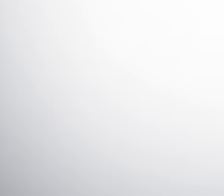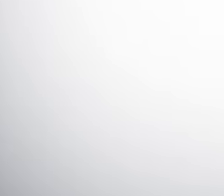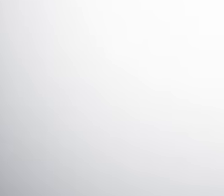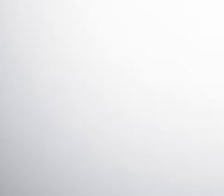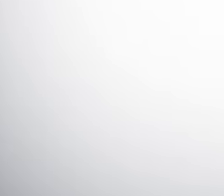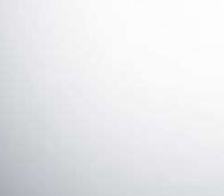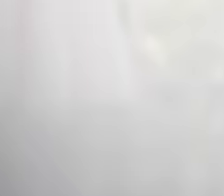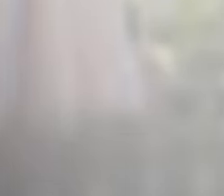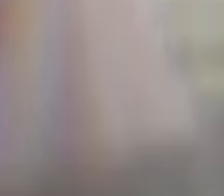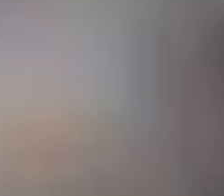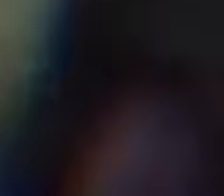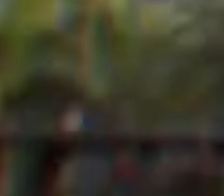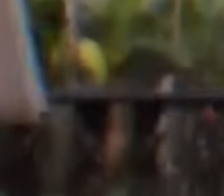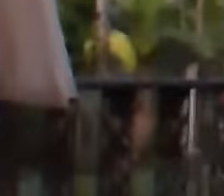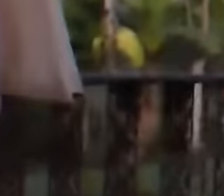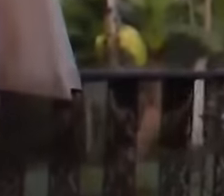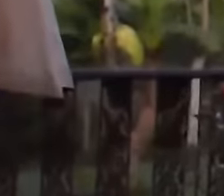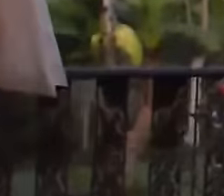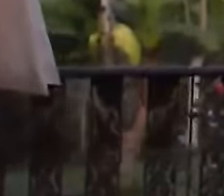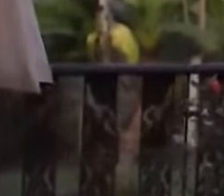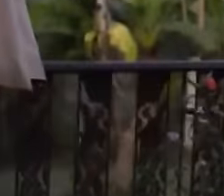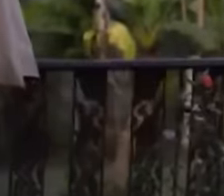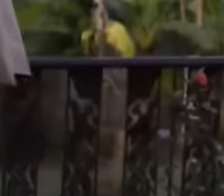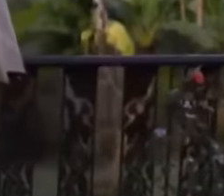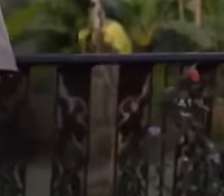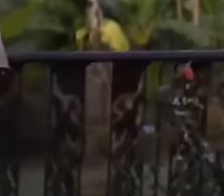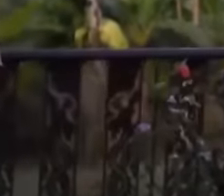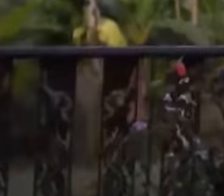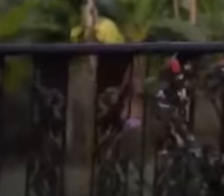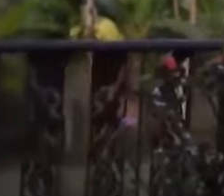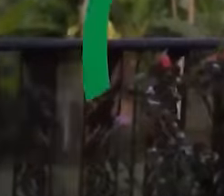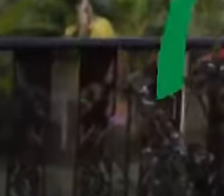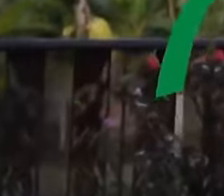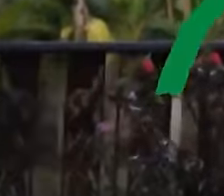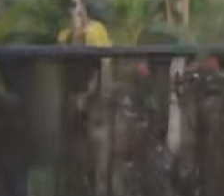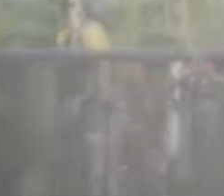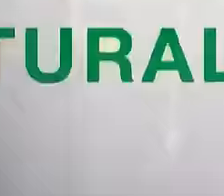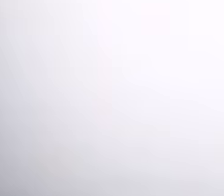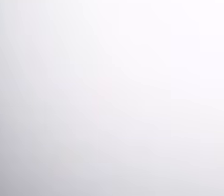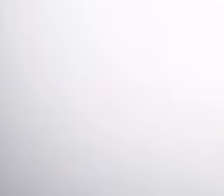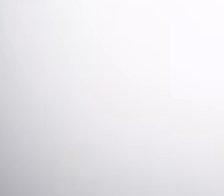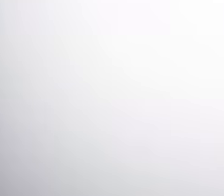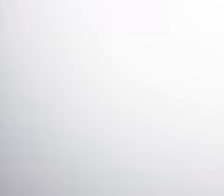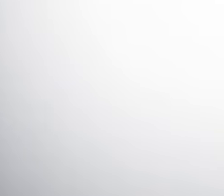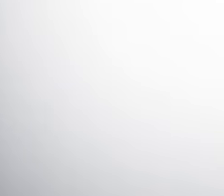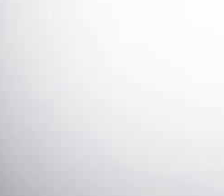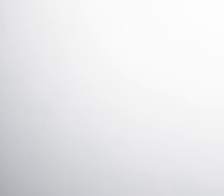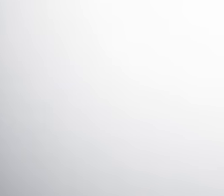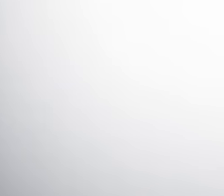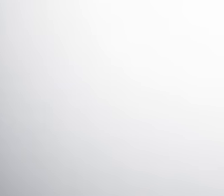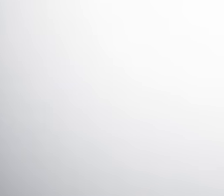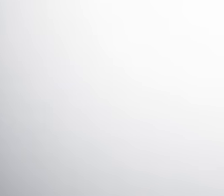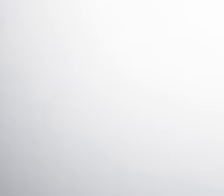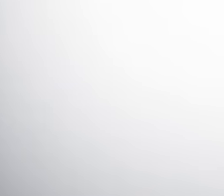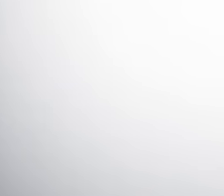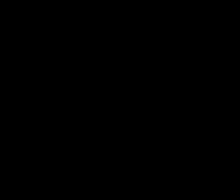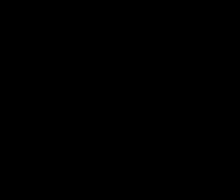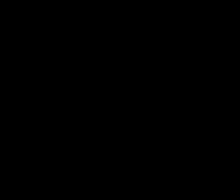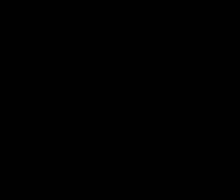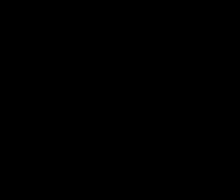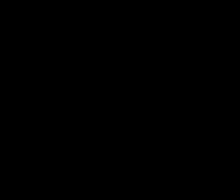Take Jameson Power for Men and perform to your max. Jameson, here for your health.